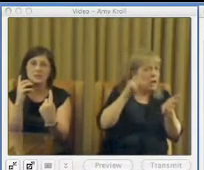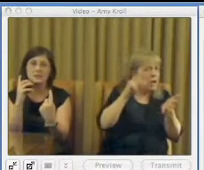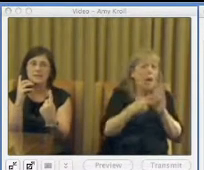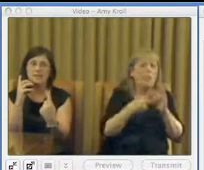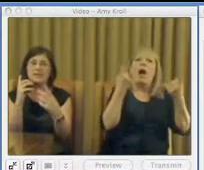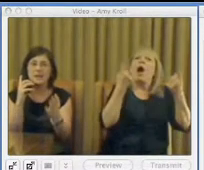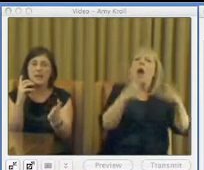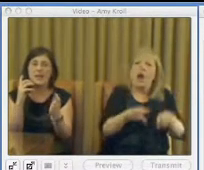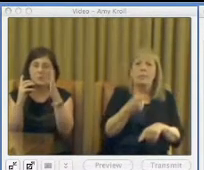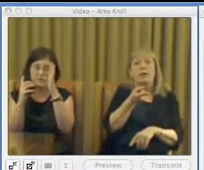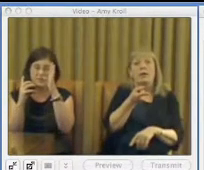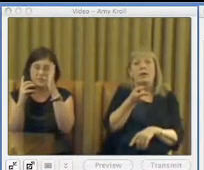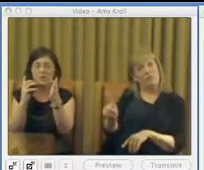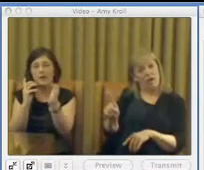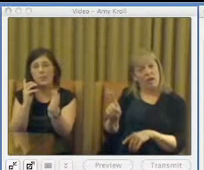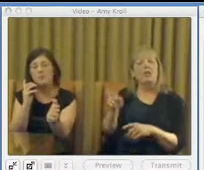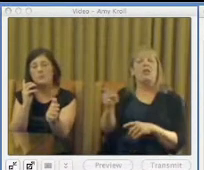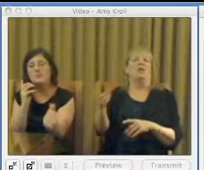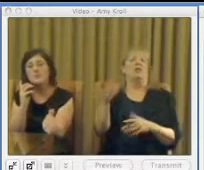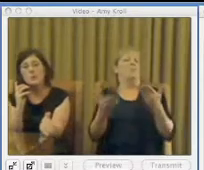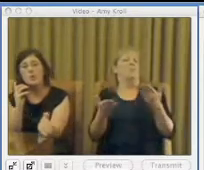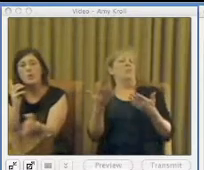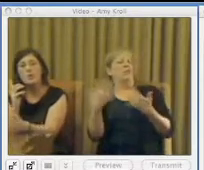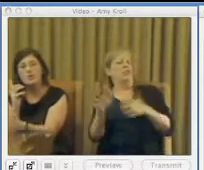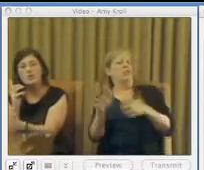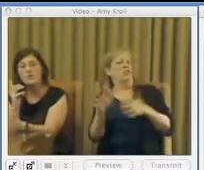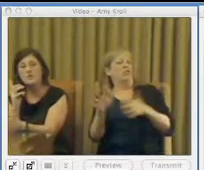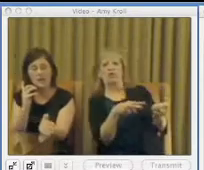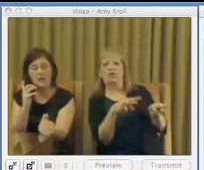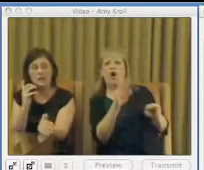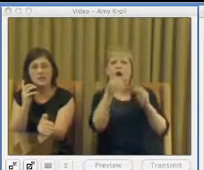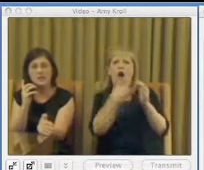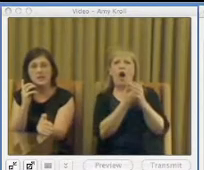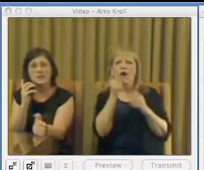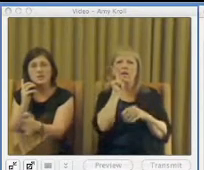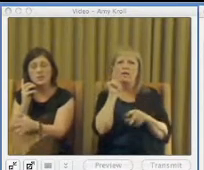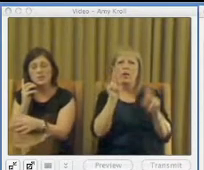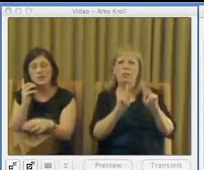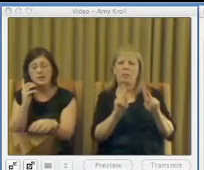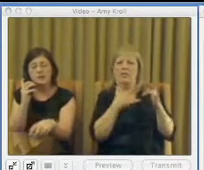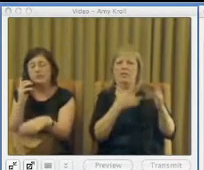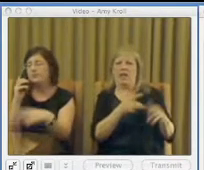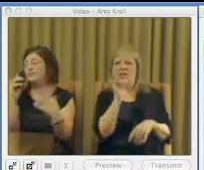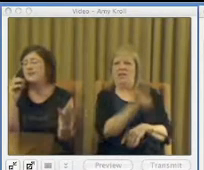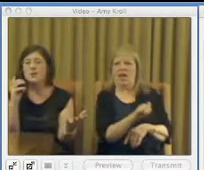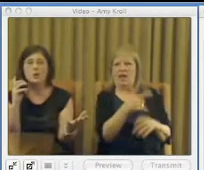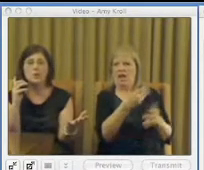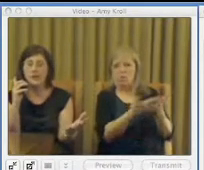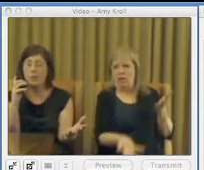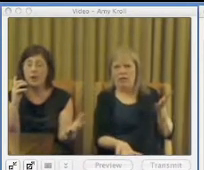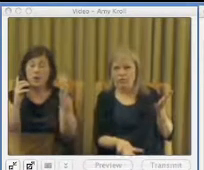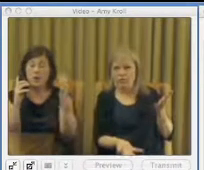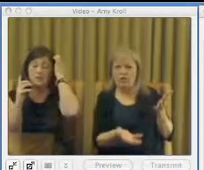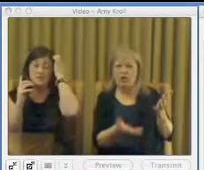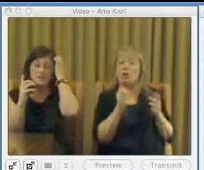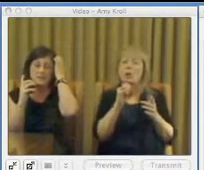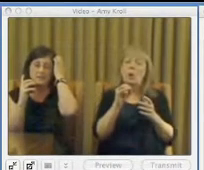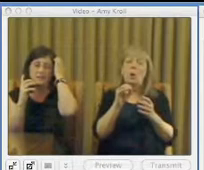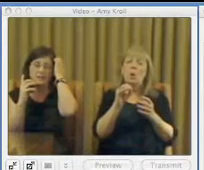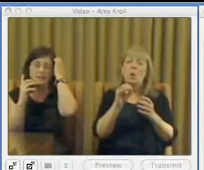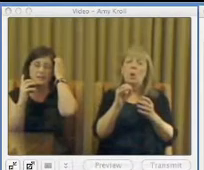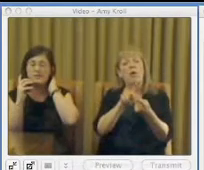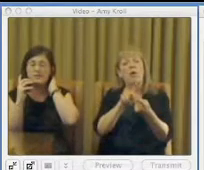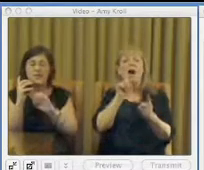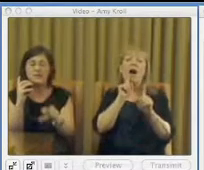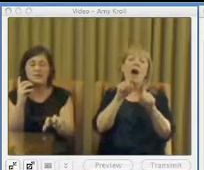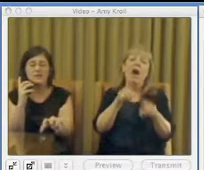unintentionally, then they might then have a perception about what all deaf people are like. So I think there's no black